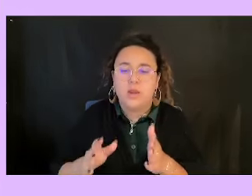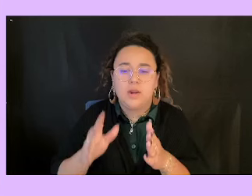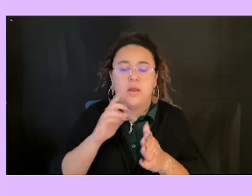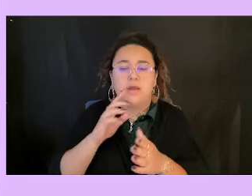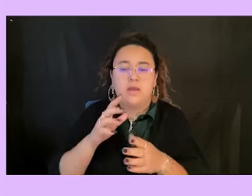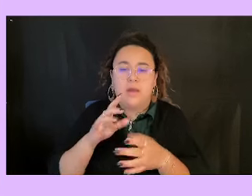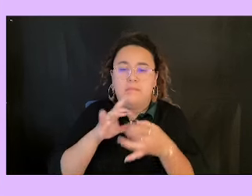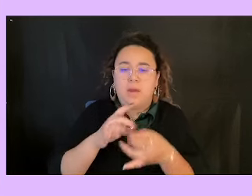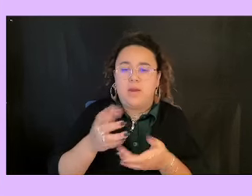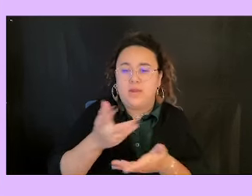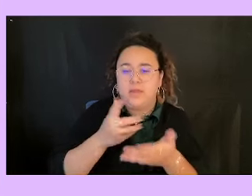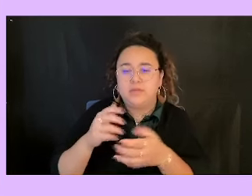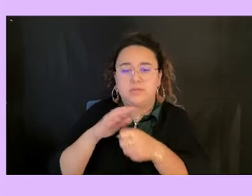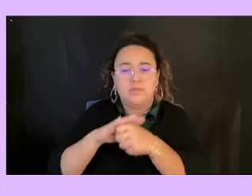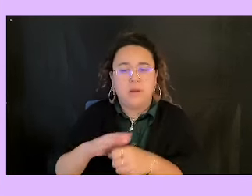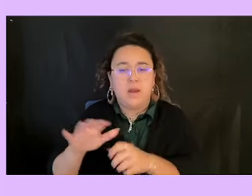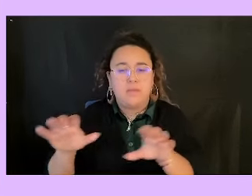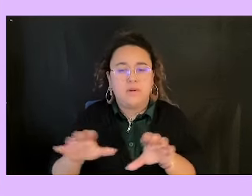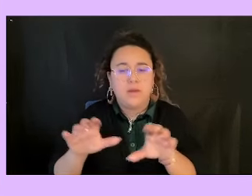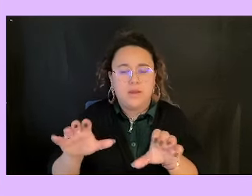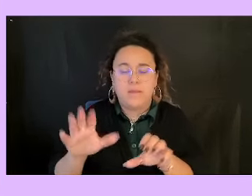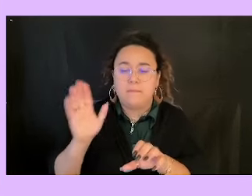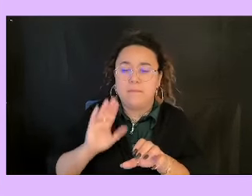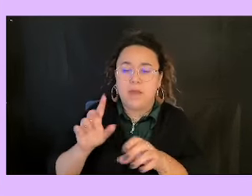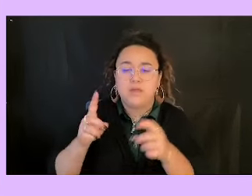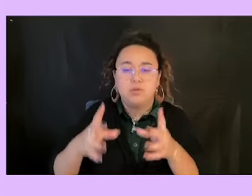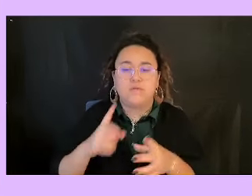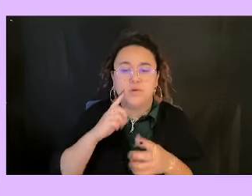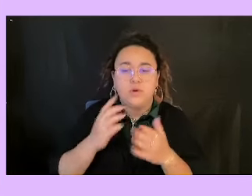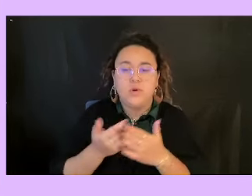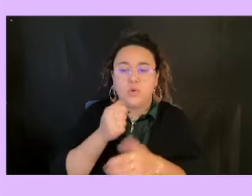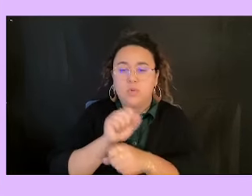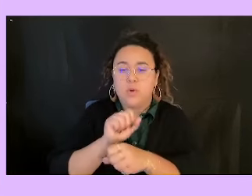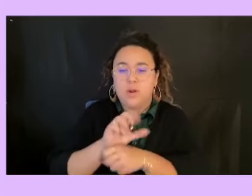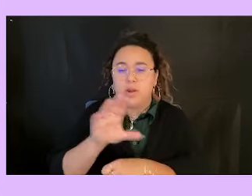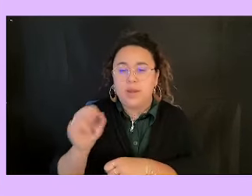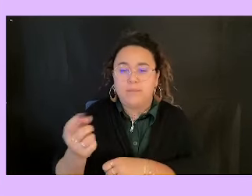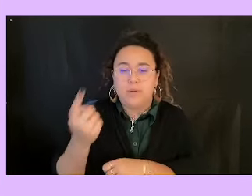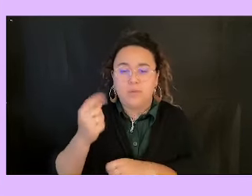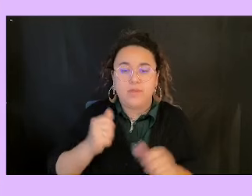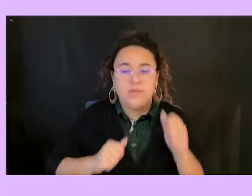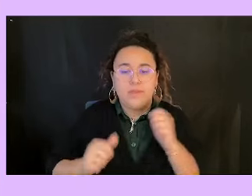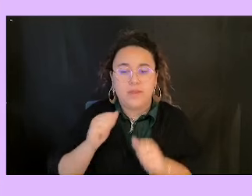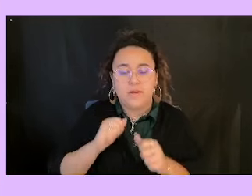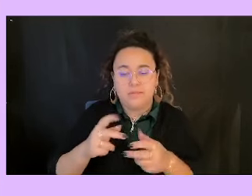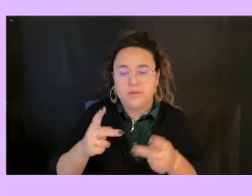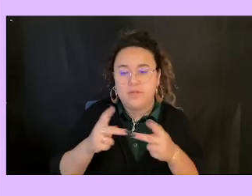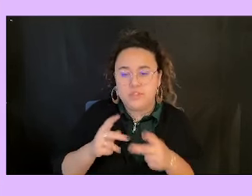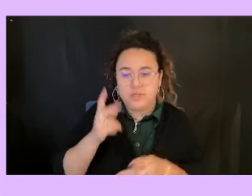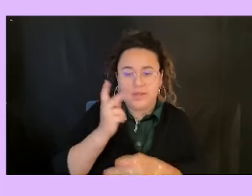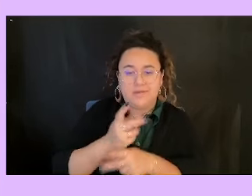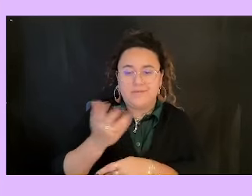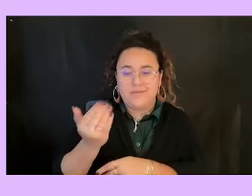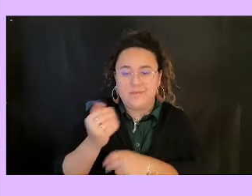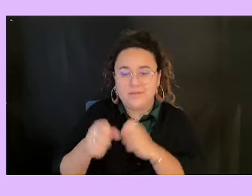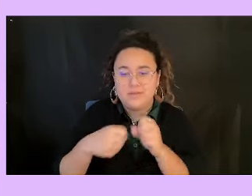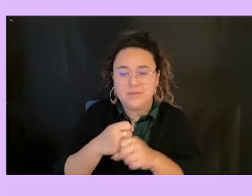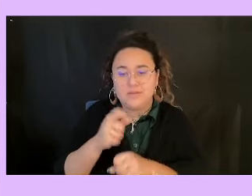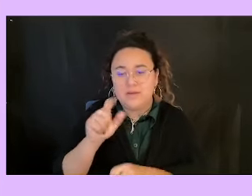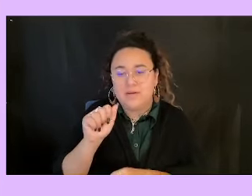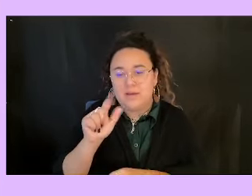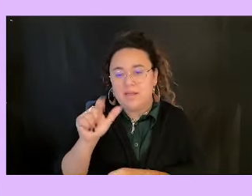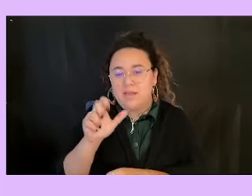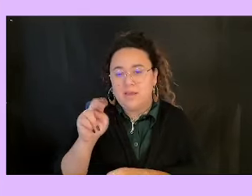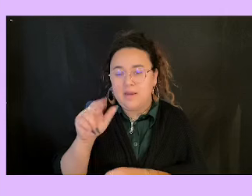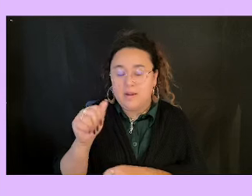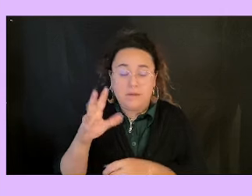the recent past director of new work at Company One Theater, a position she held for 15 years. Alana was also part of the leadership